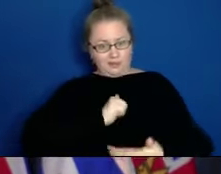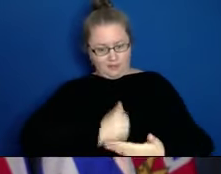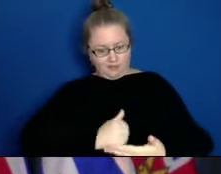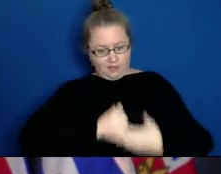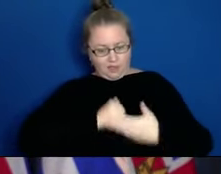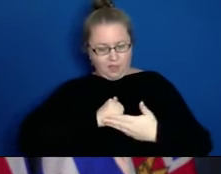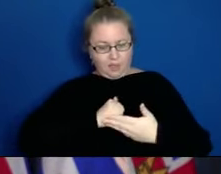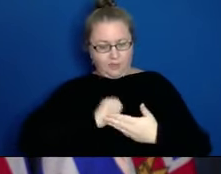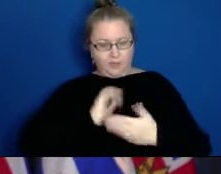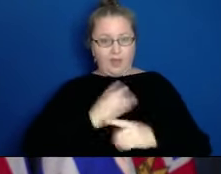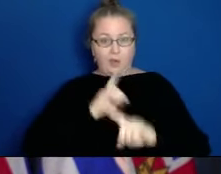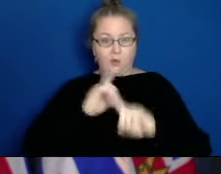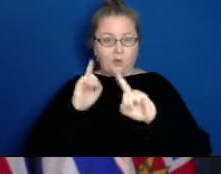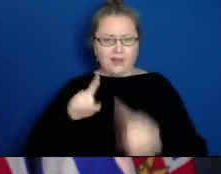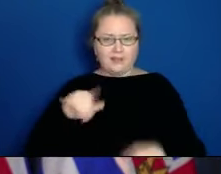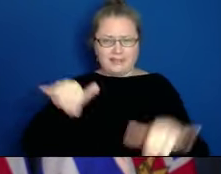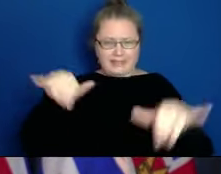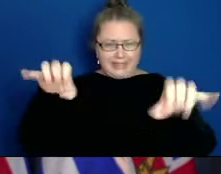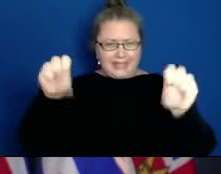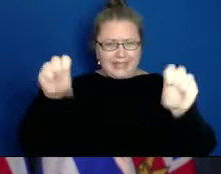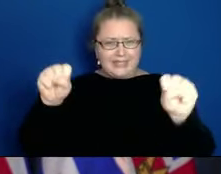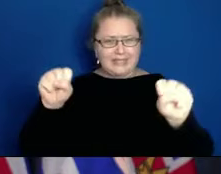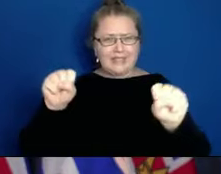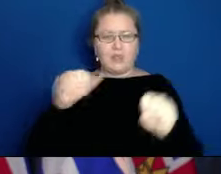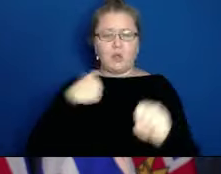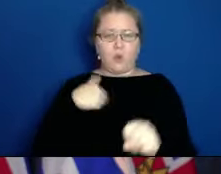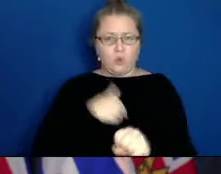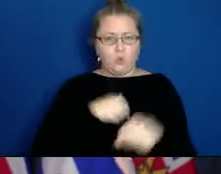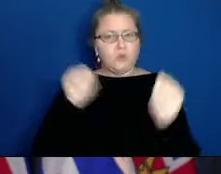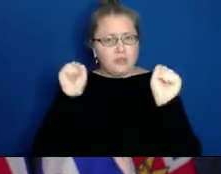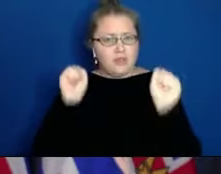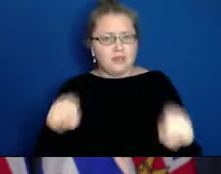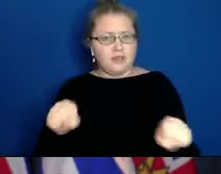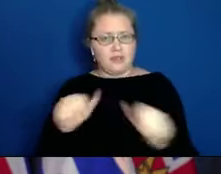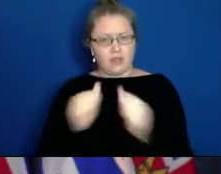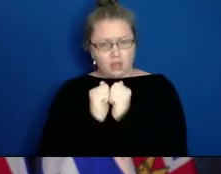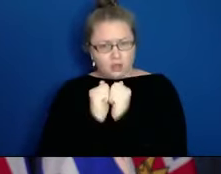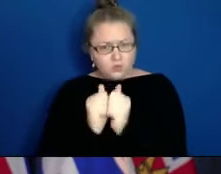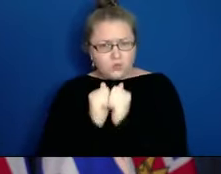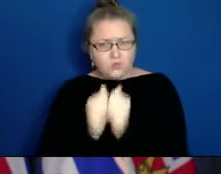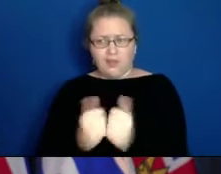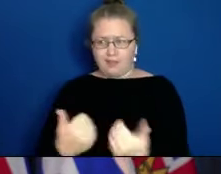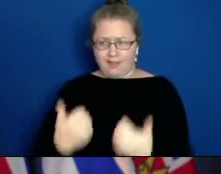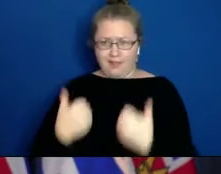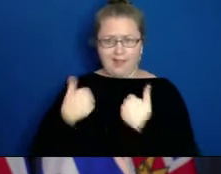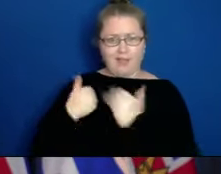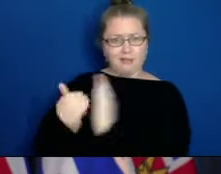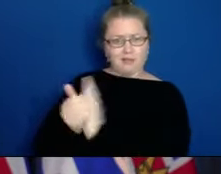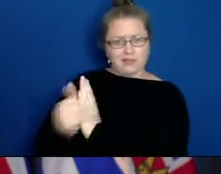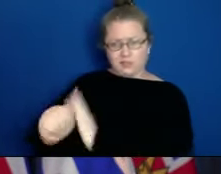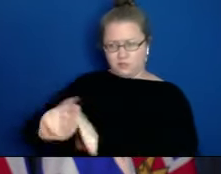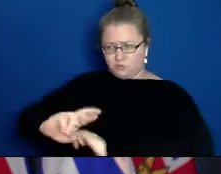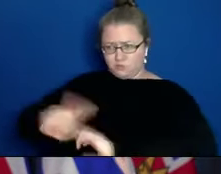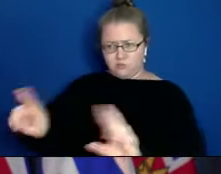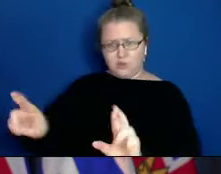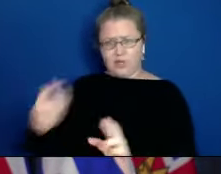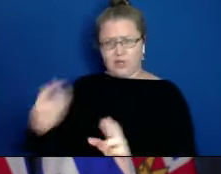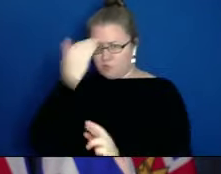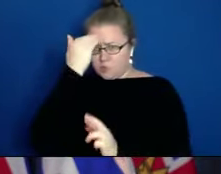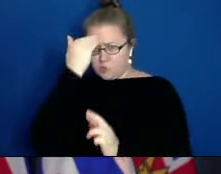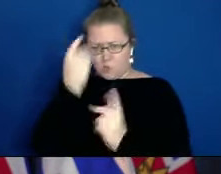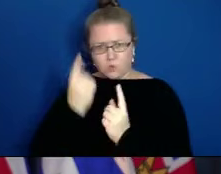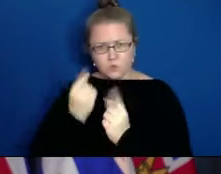And I think the answer is yes. We all have the tools in our hands, the guidance provided by our medical health officers,